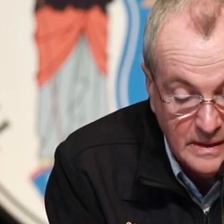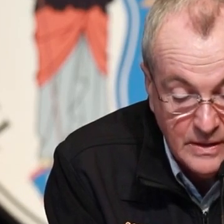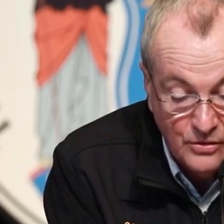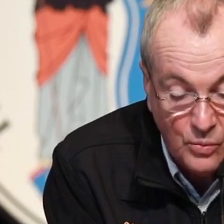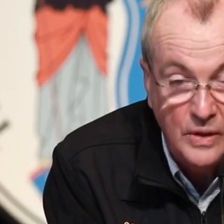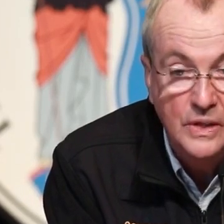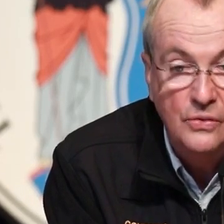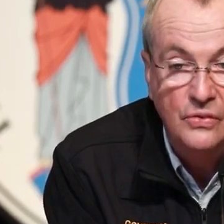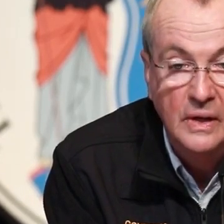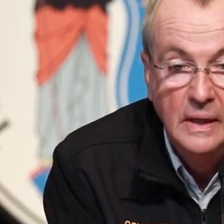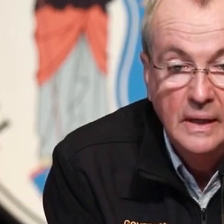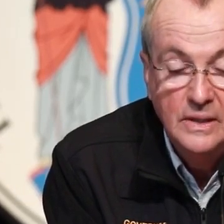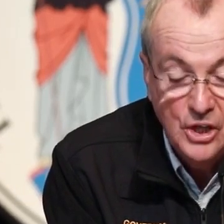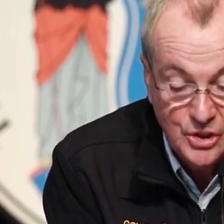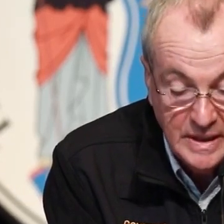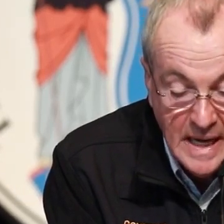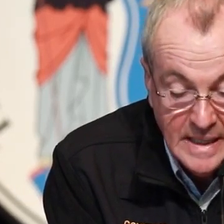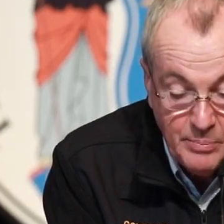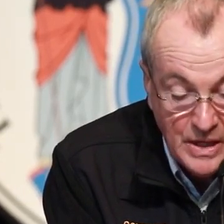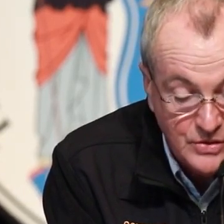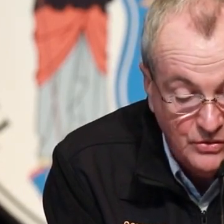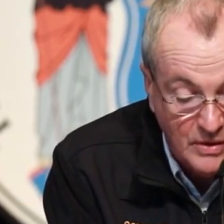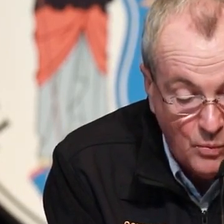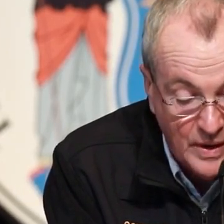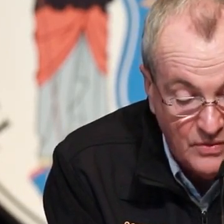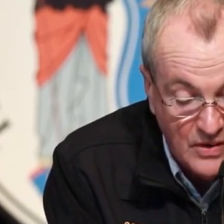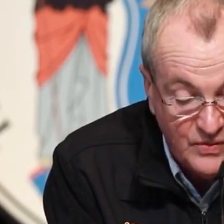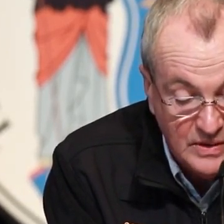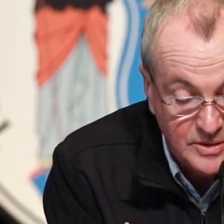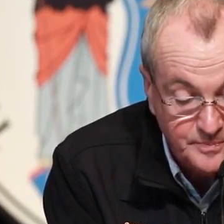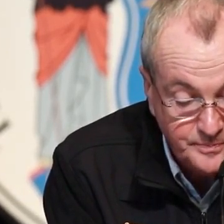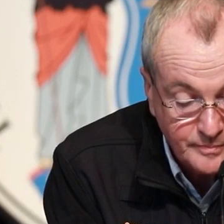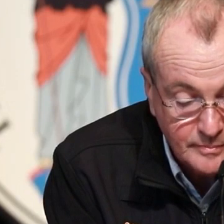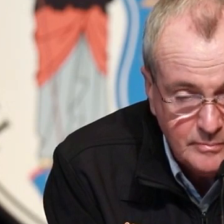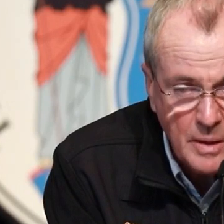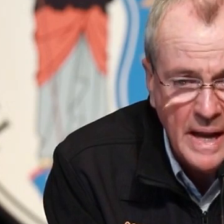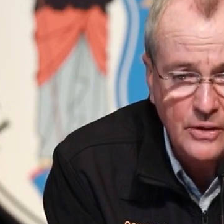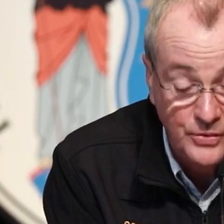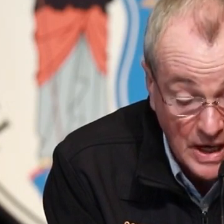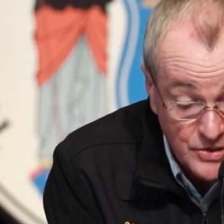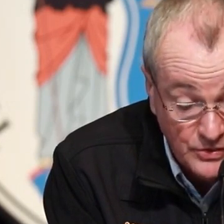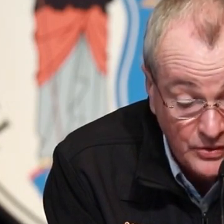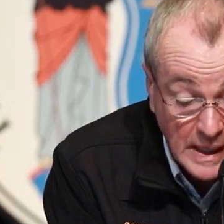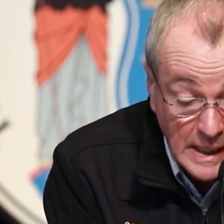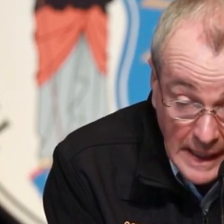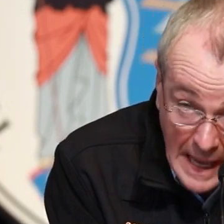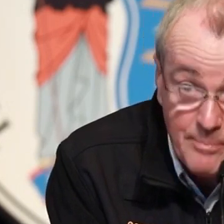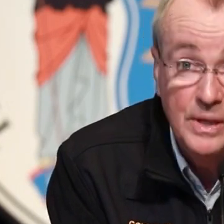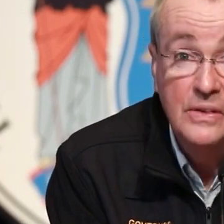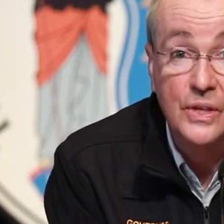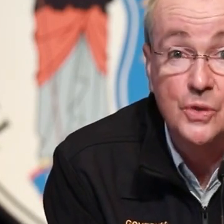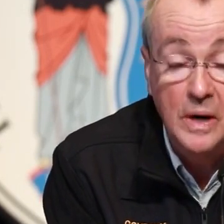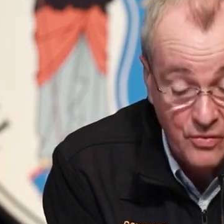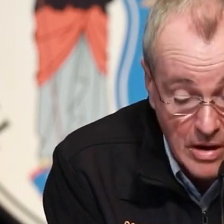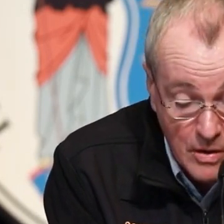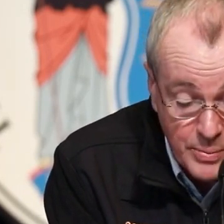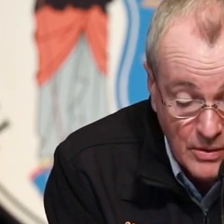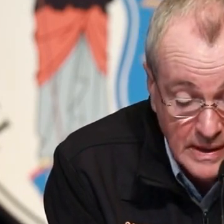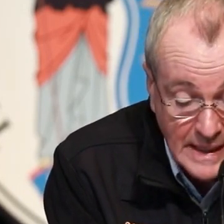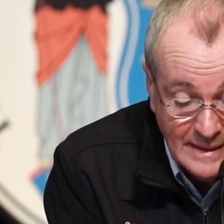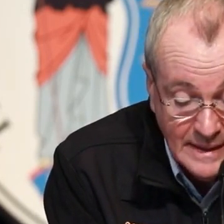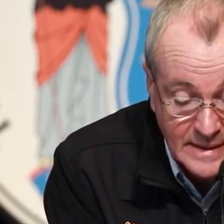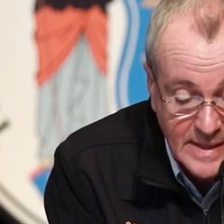1,641 ventilators were in use. Additionally, 90 patients are at one of our field medical stations. And happily, for the